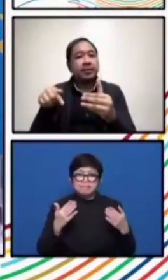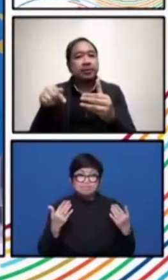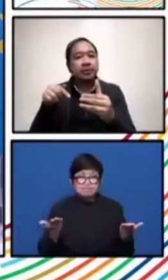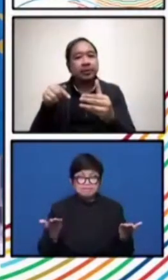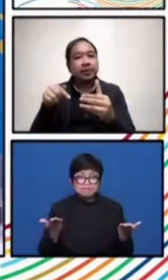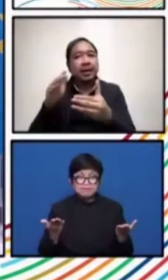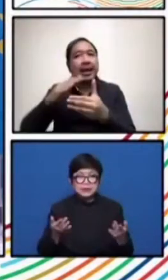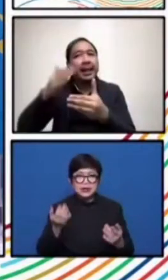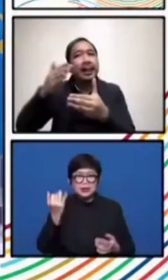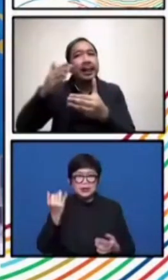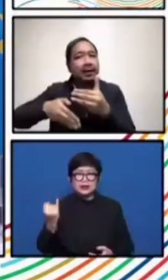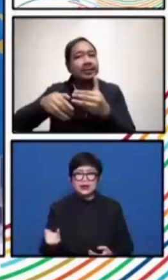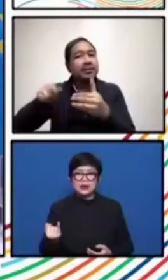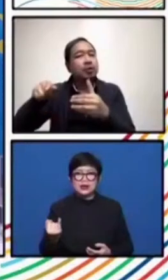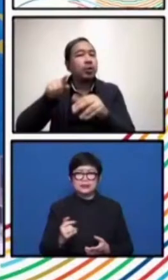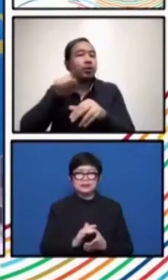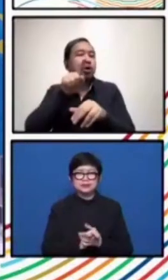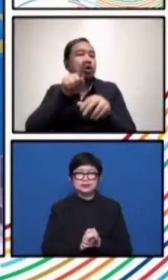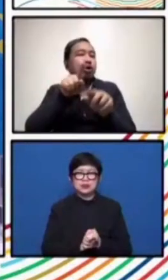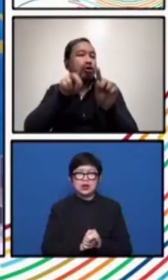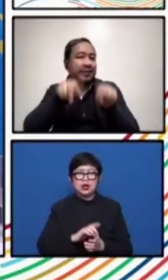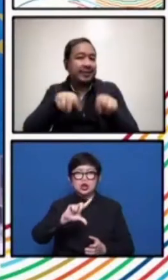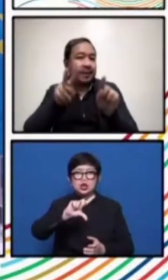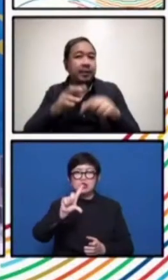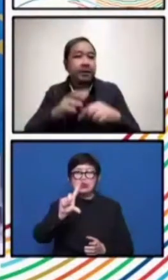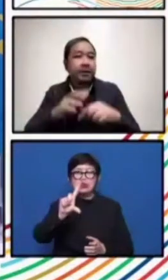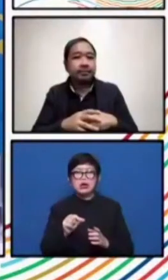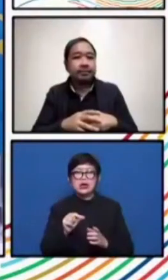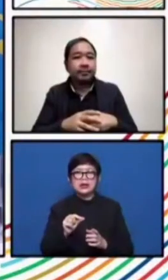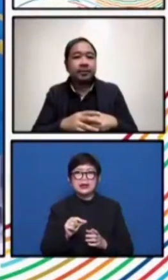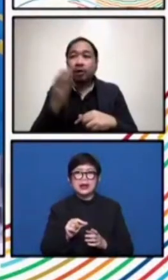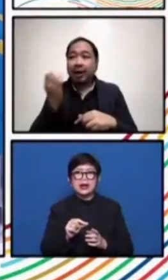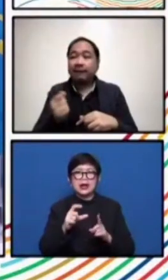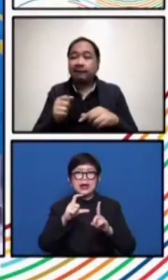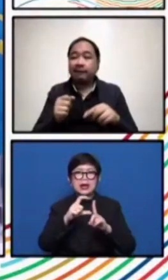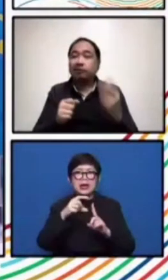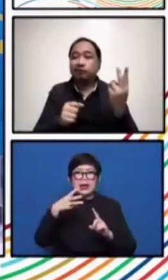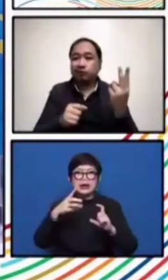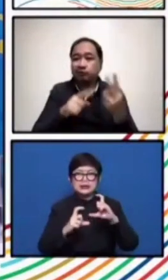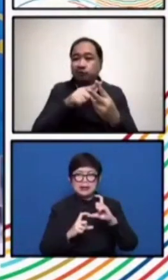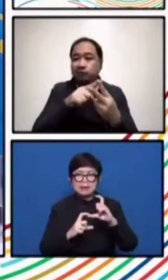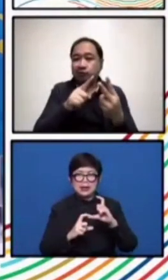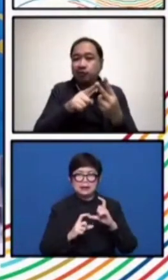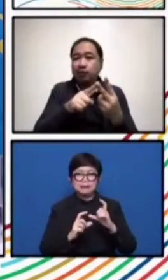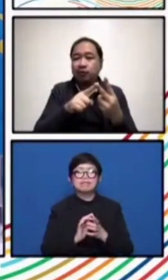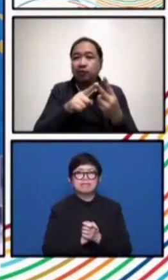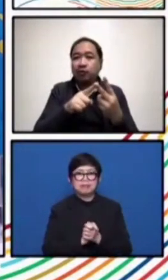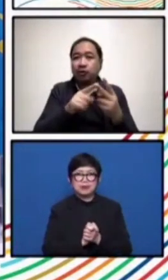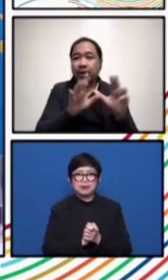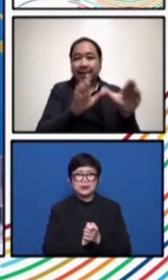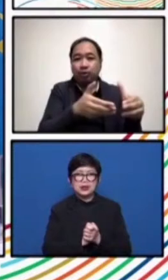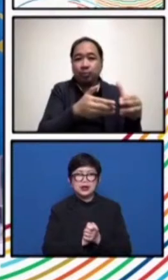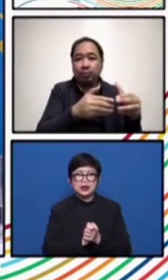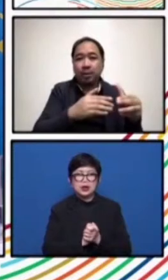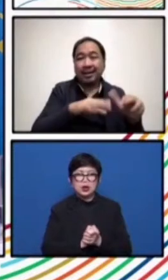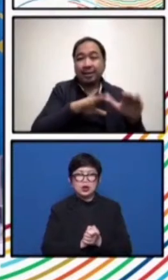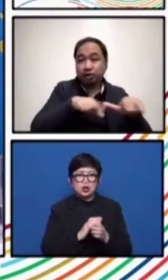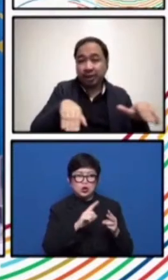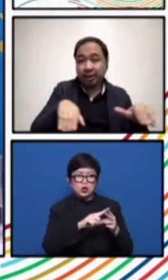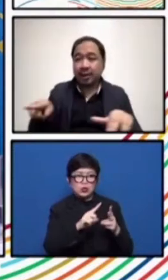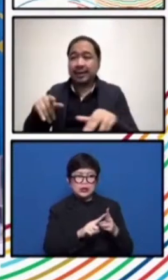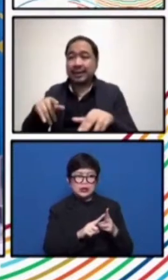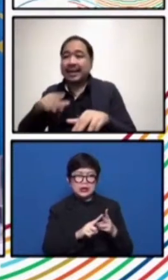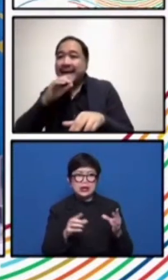one will be in December so um those two um uh population with our life cycles are now